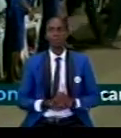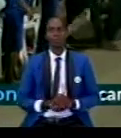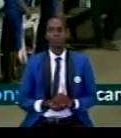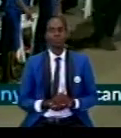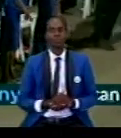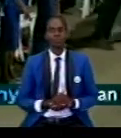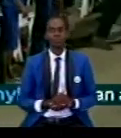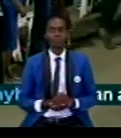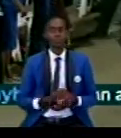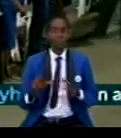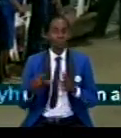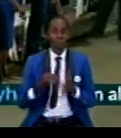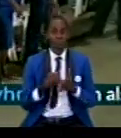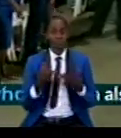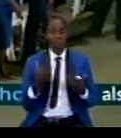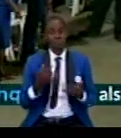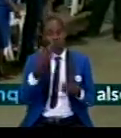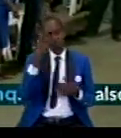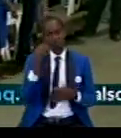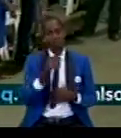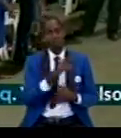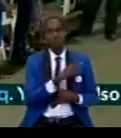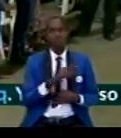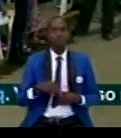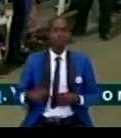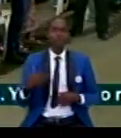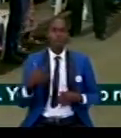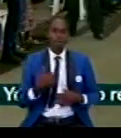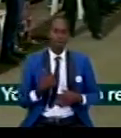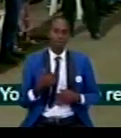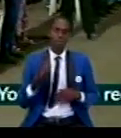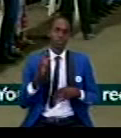you and the Lord has healed you.